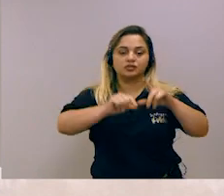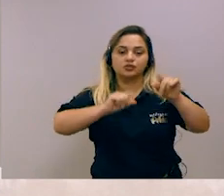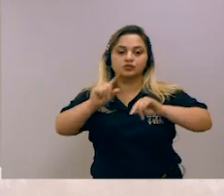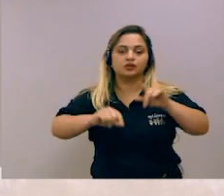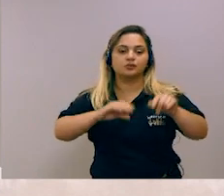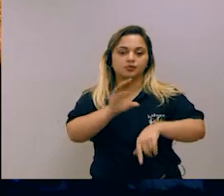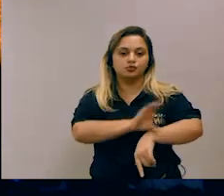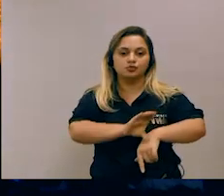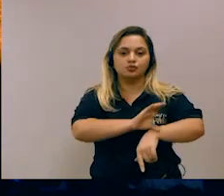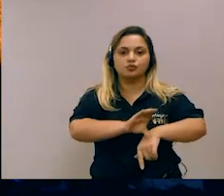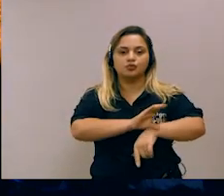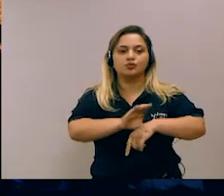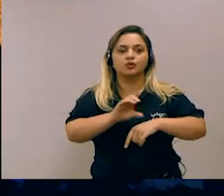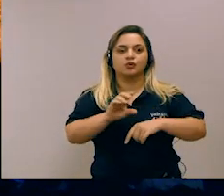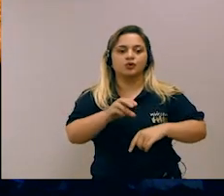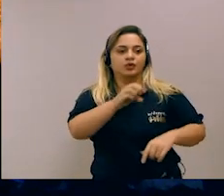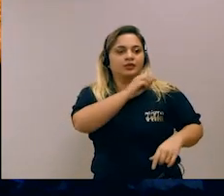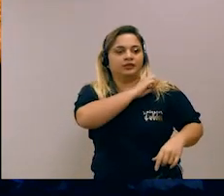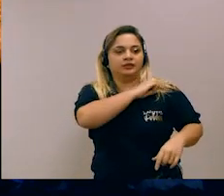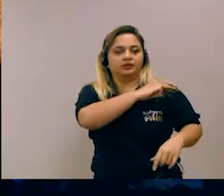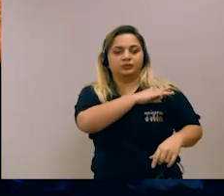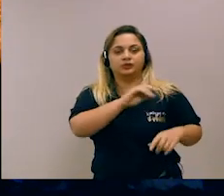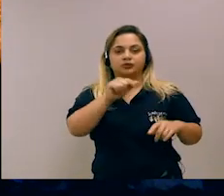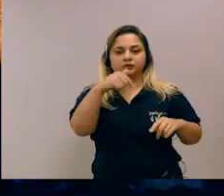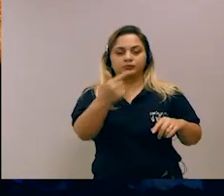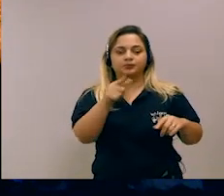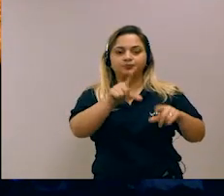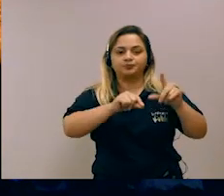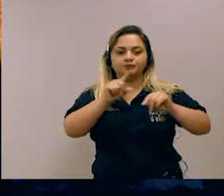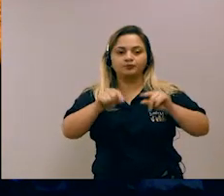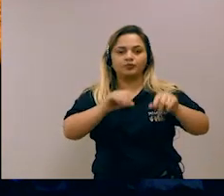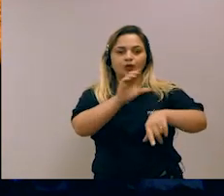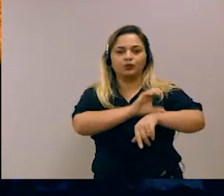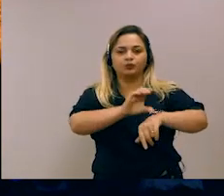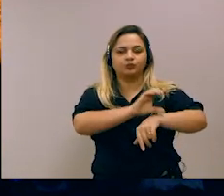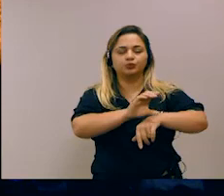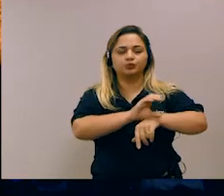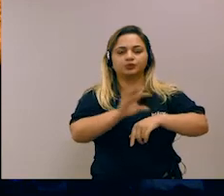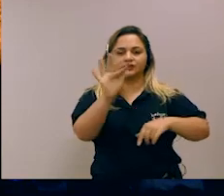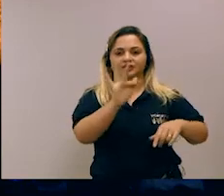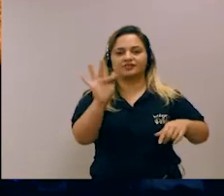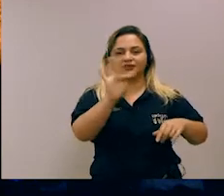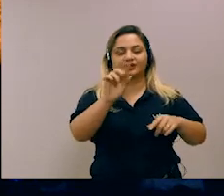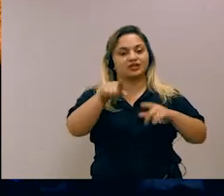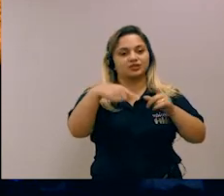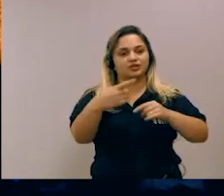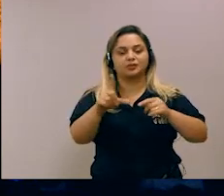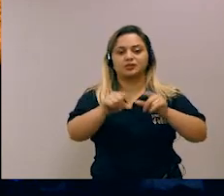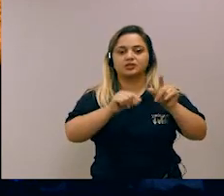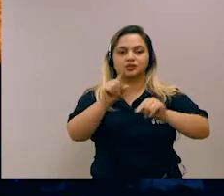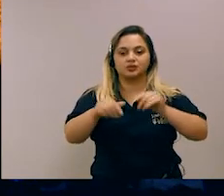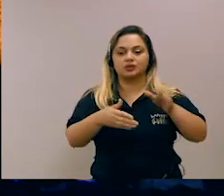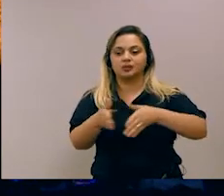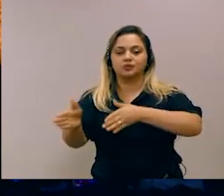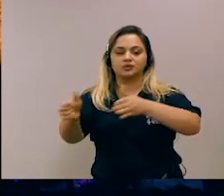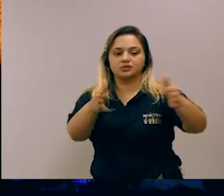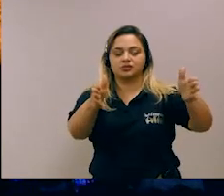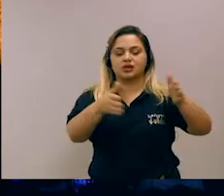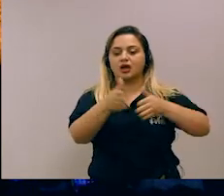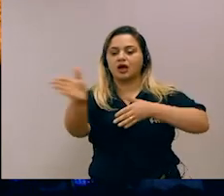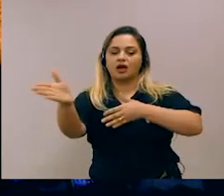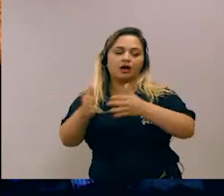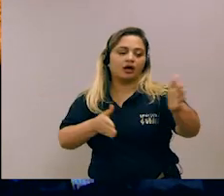degree, and then we choose a career. So naturally, we decided to start from where students choose their